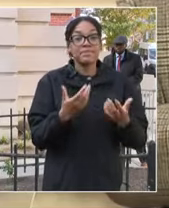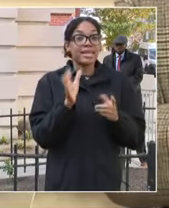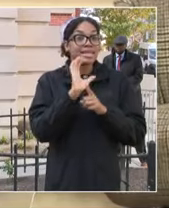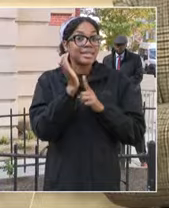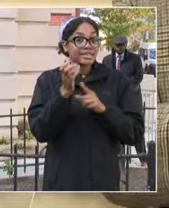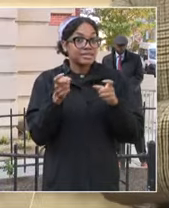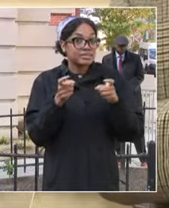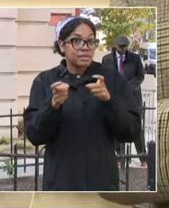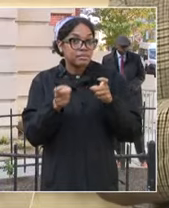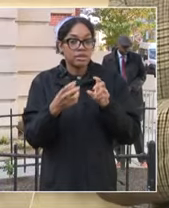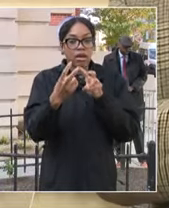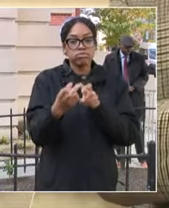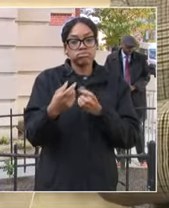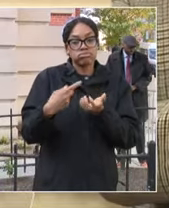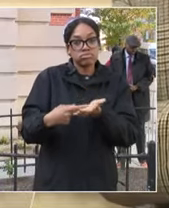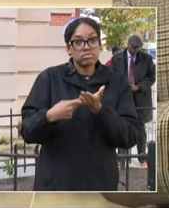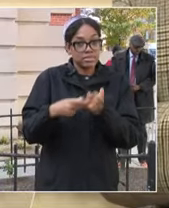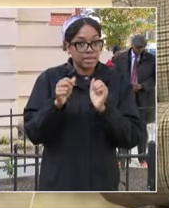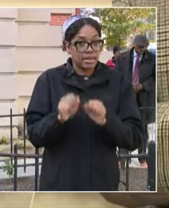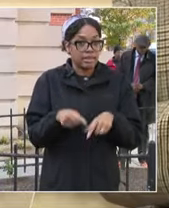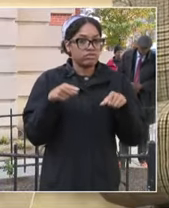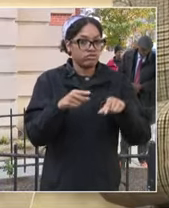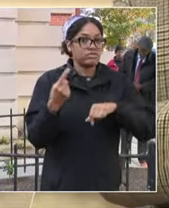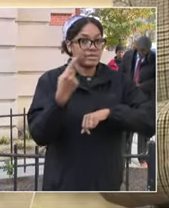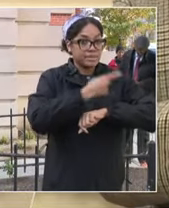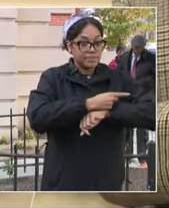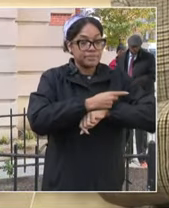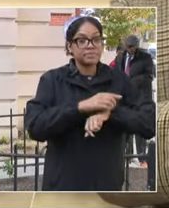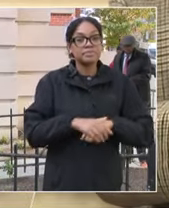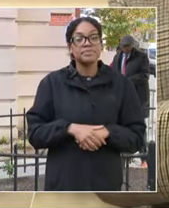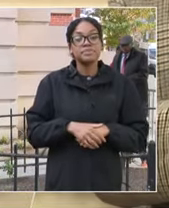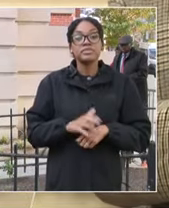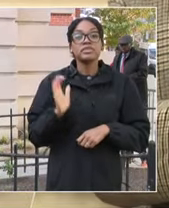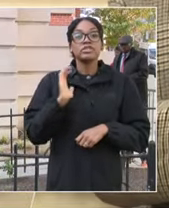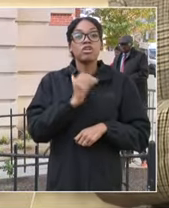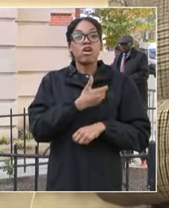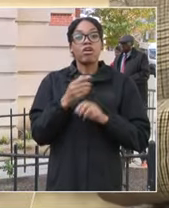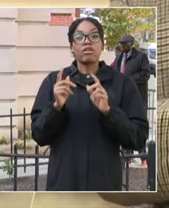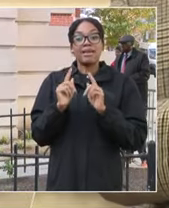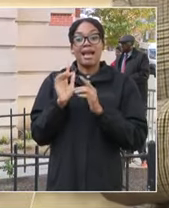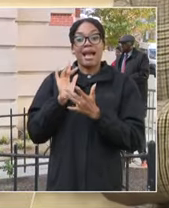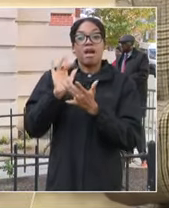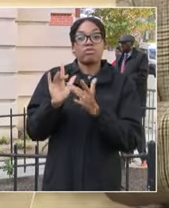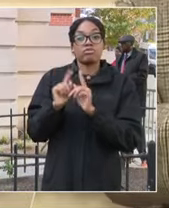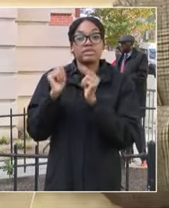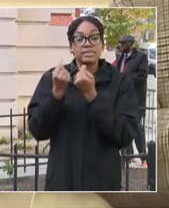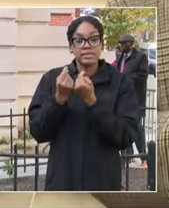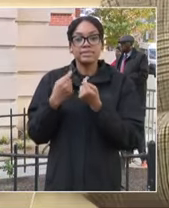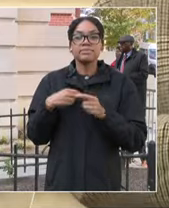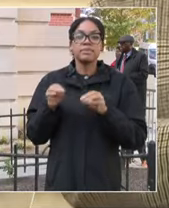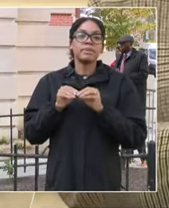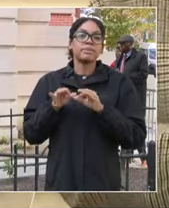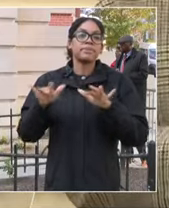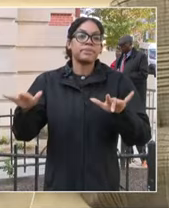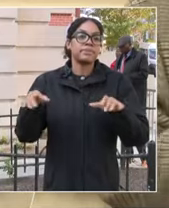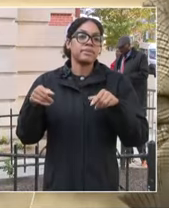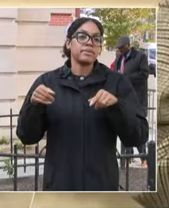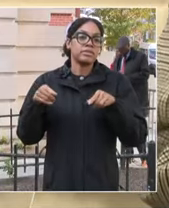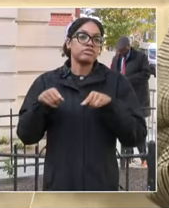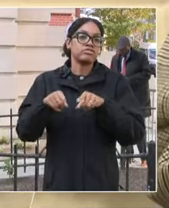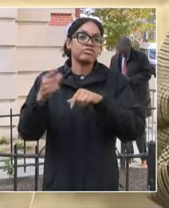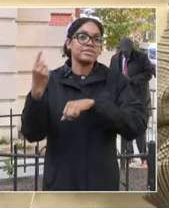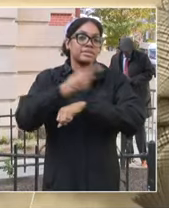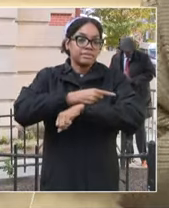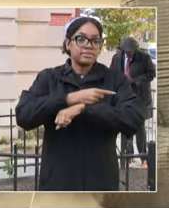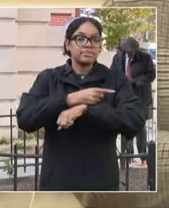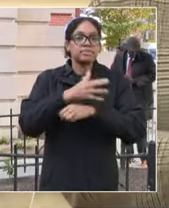Our outreach teams are deployed throughout the city, helping people keep people safe by conducting wellness checks,